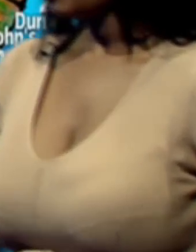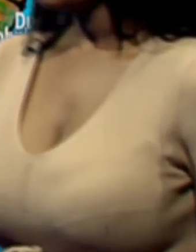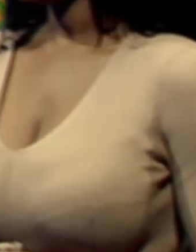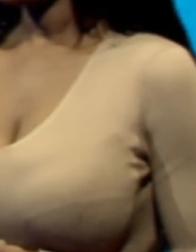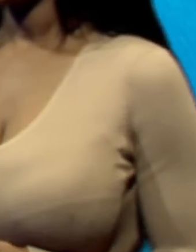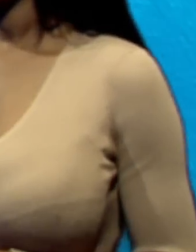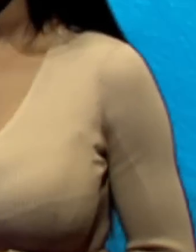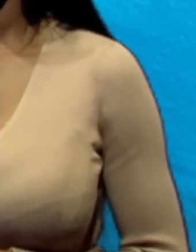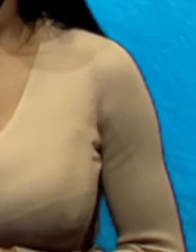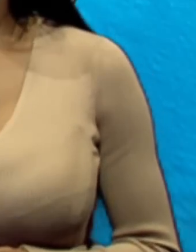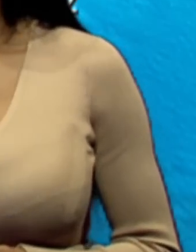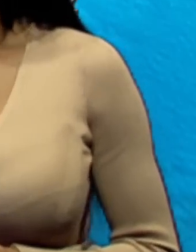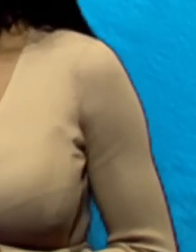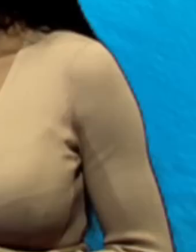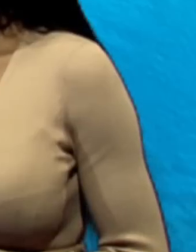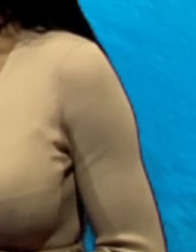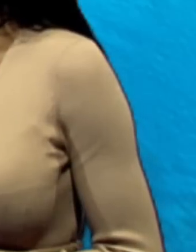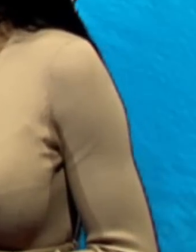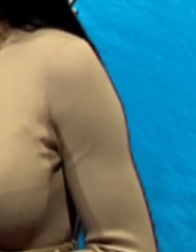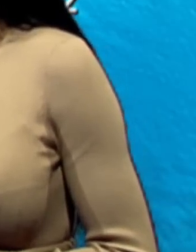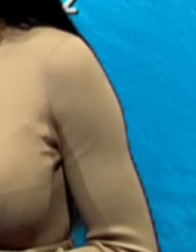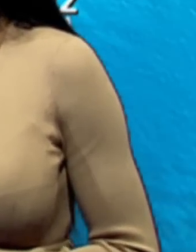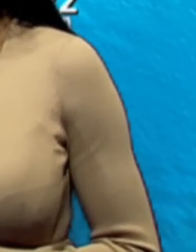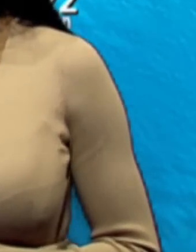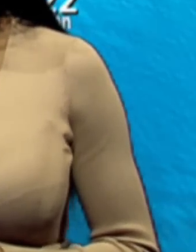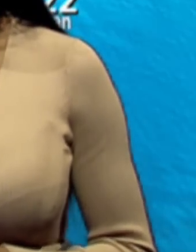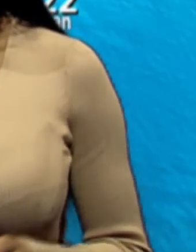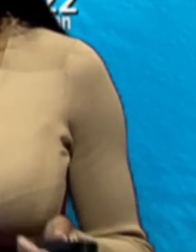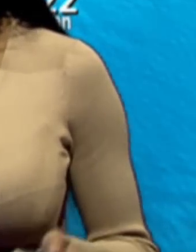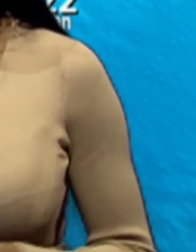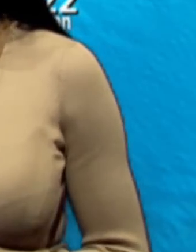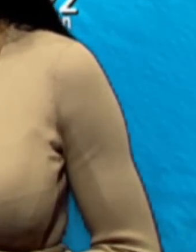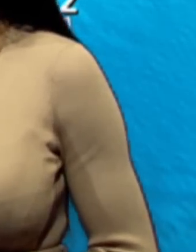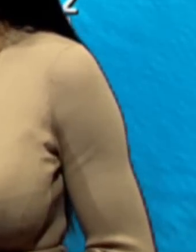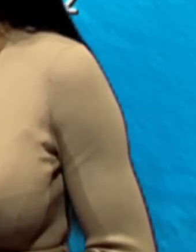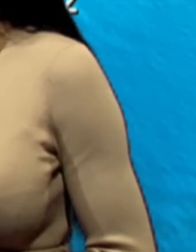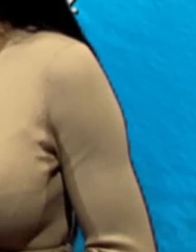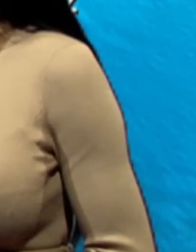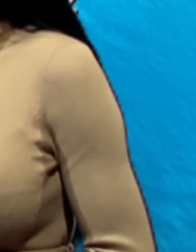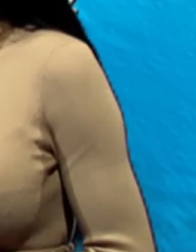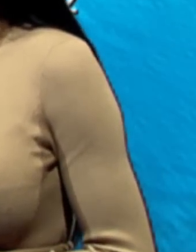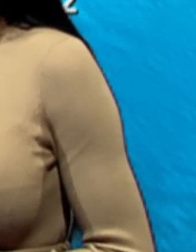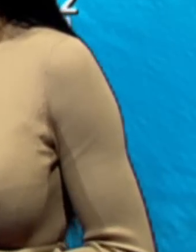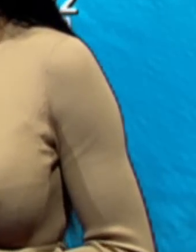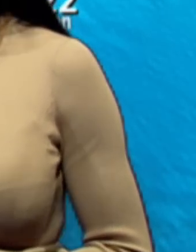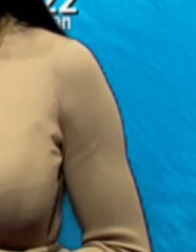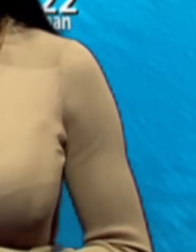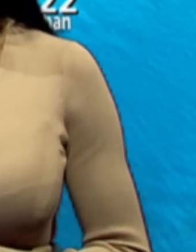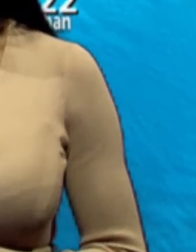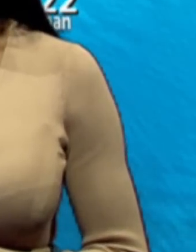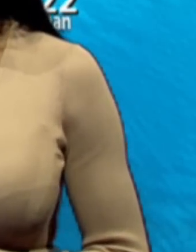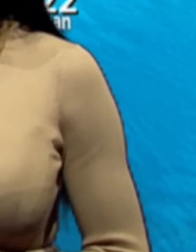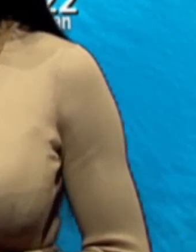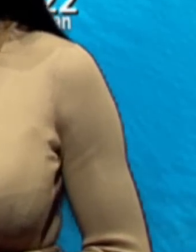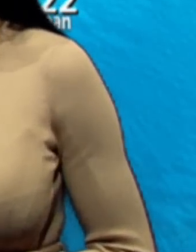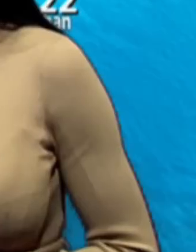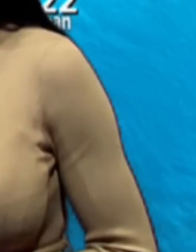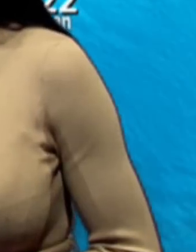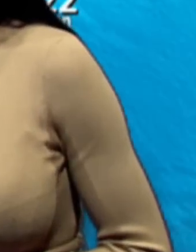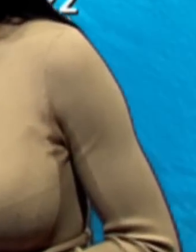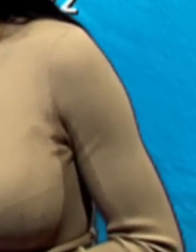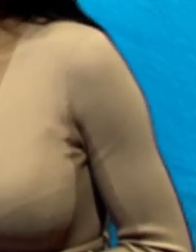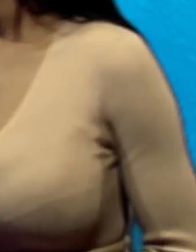22 George ka digata di le 18 re lebelela gape Calvinia ka digata di le 20 Cape Town ka digata di le